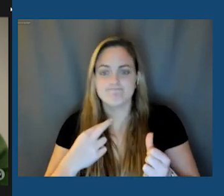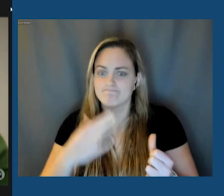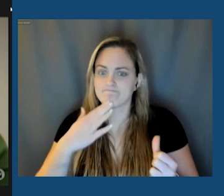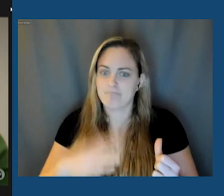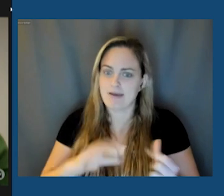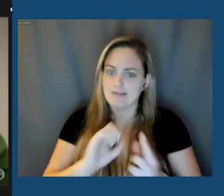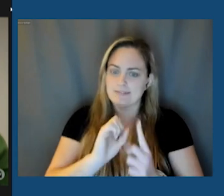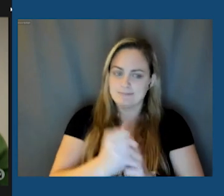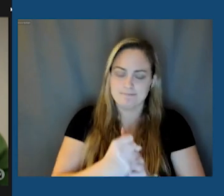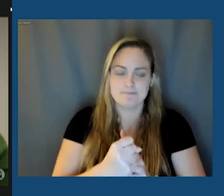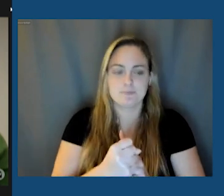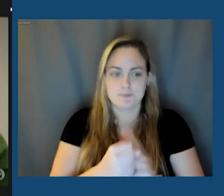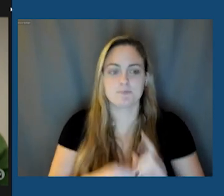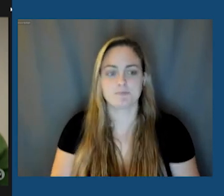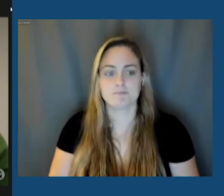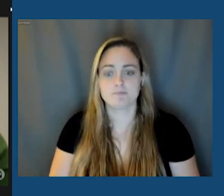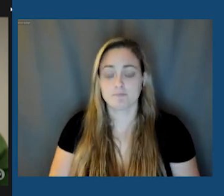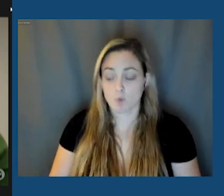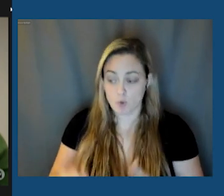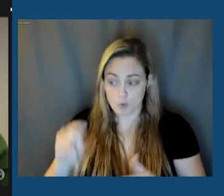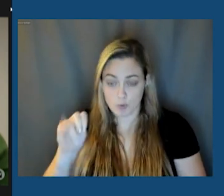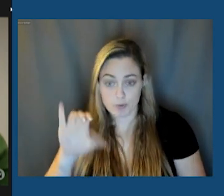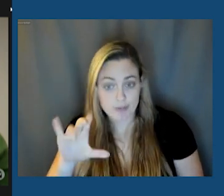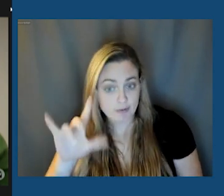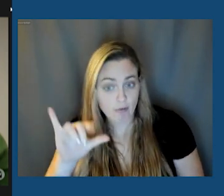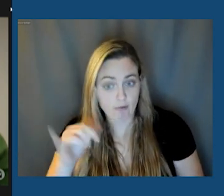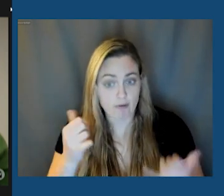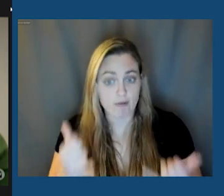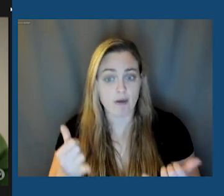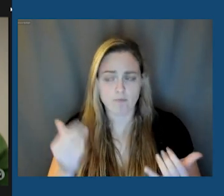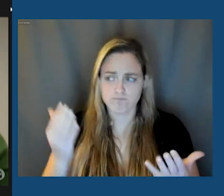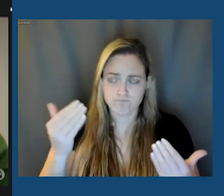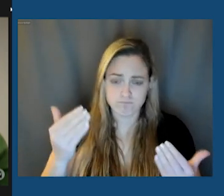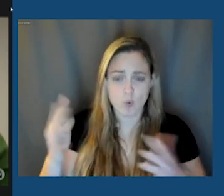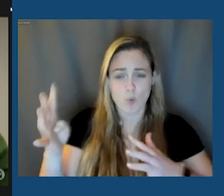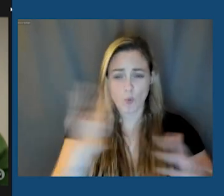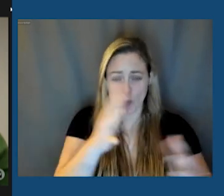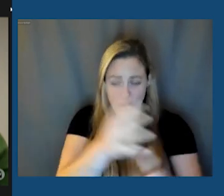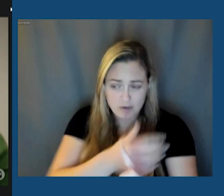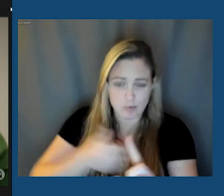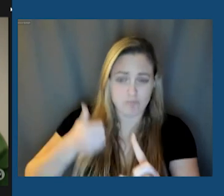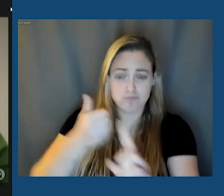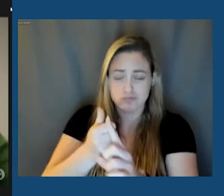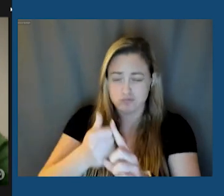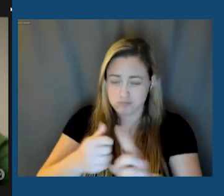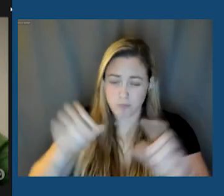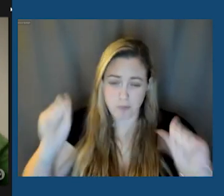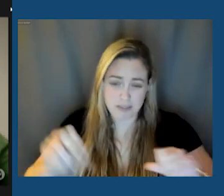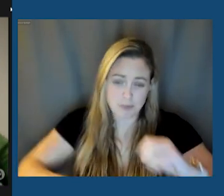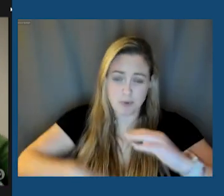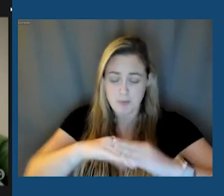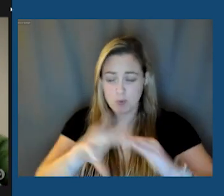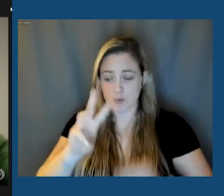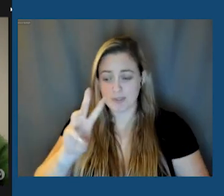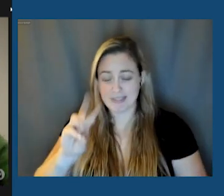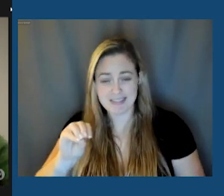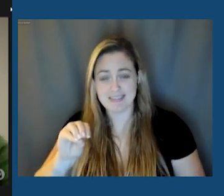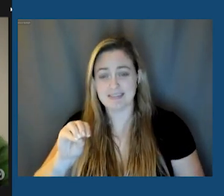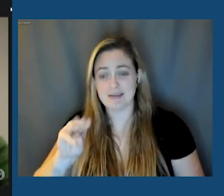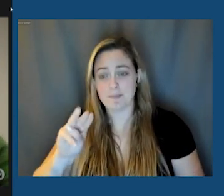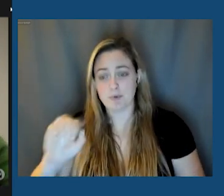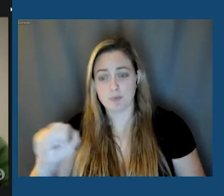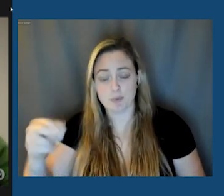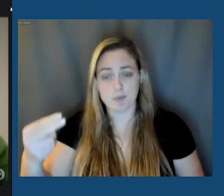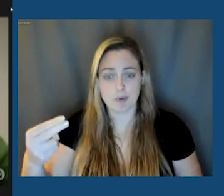City and Long Island, in addition to the rain, we expect wind to be hitting gusts as high as 60 miles an hour, leading to